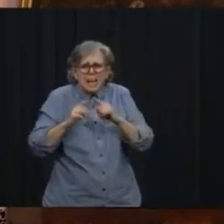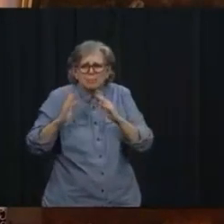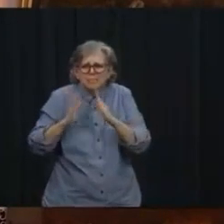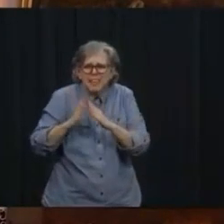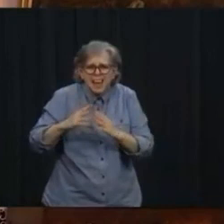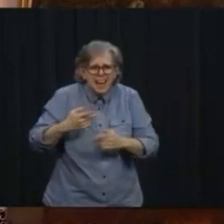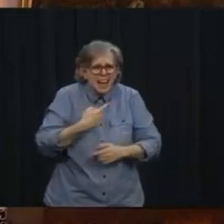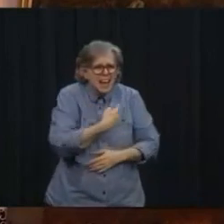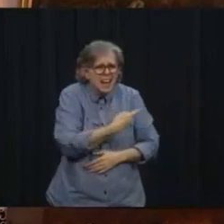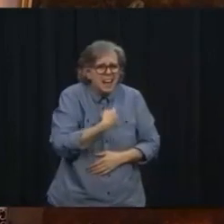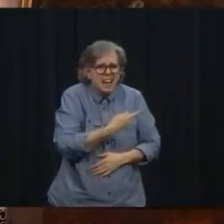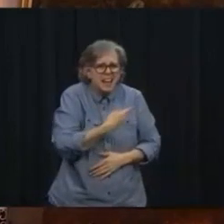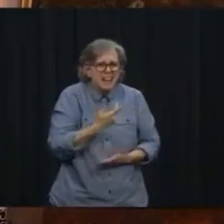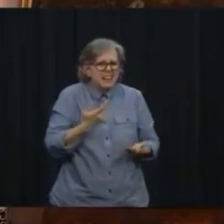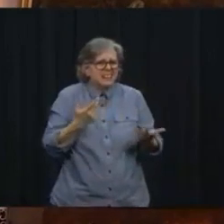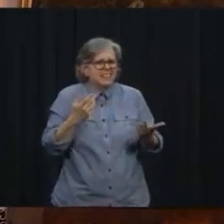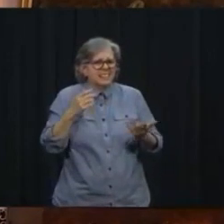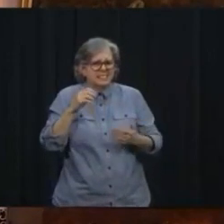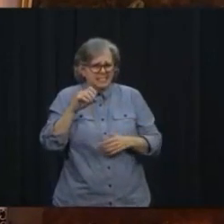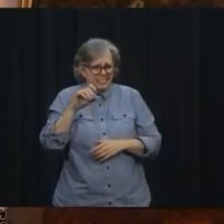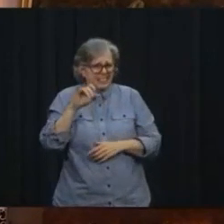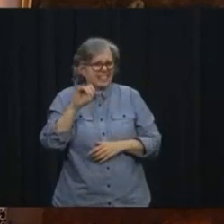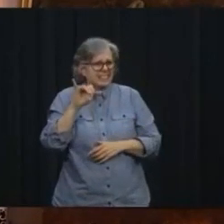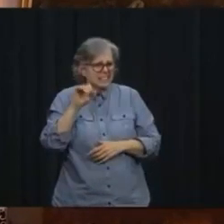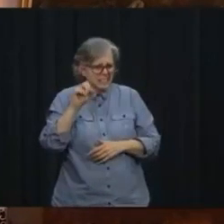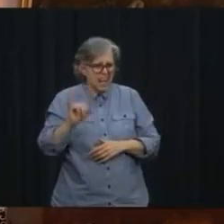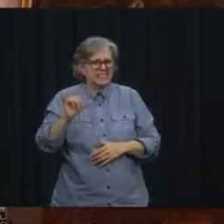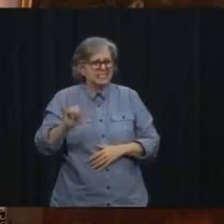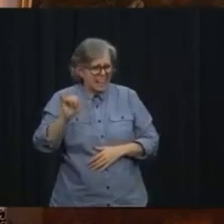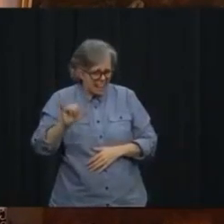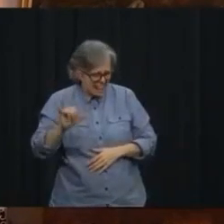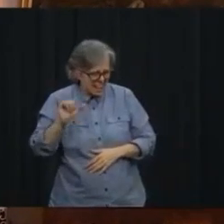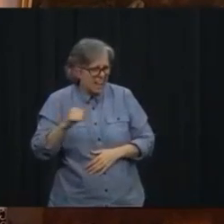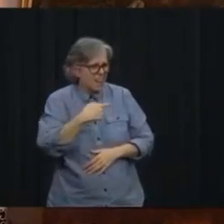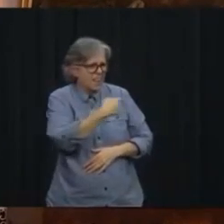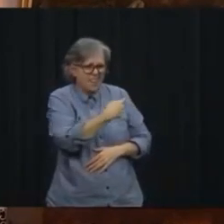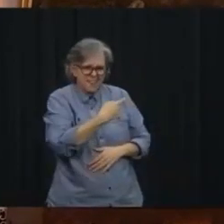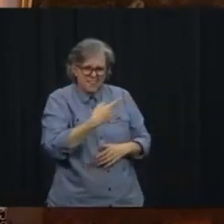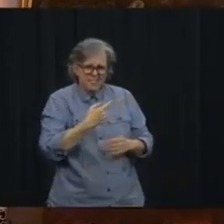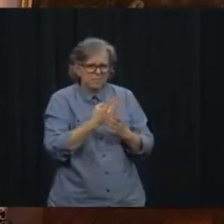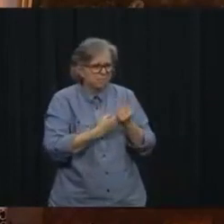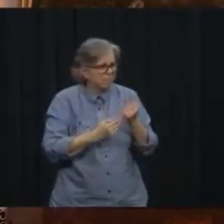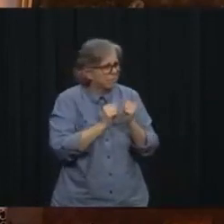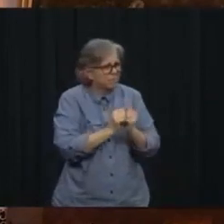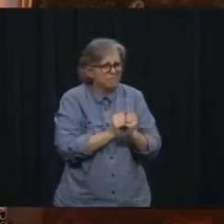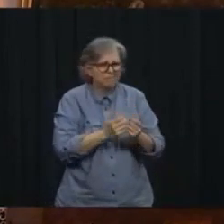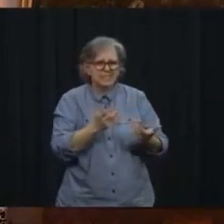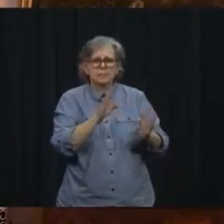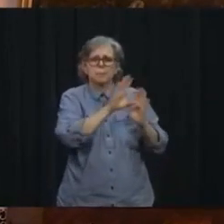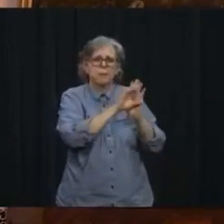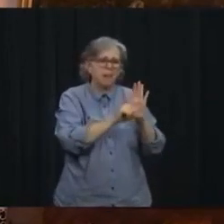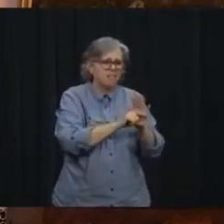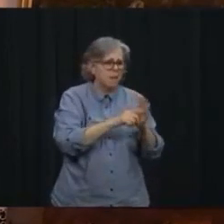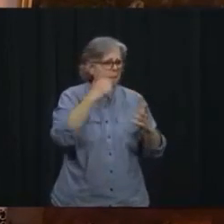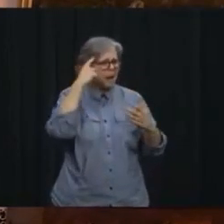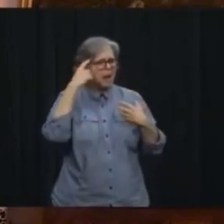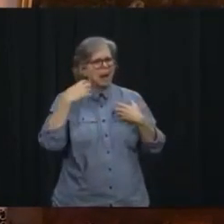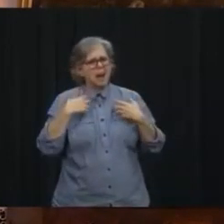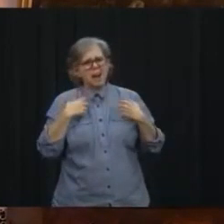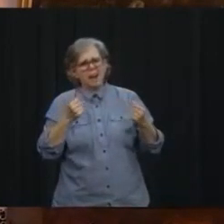is the time we've been talking about where you absolutely have to take the governor's advice